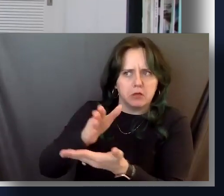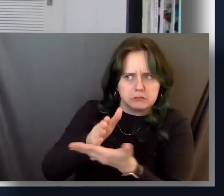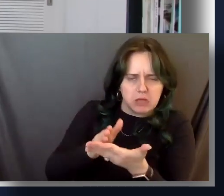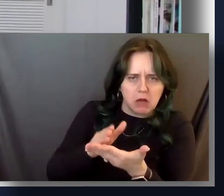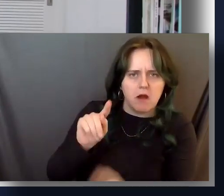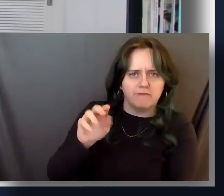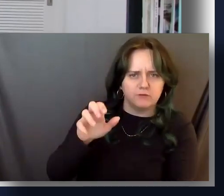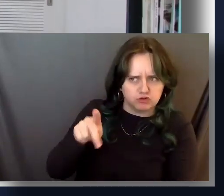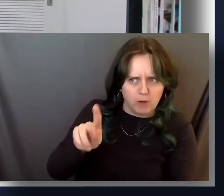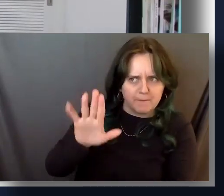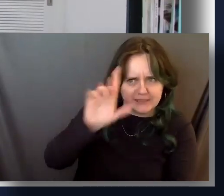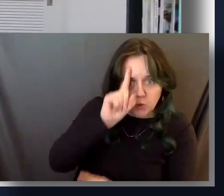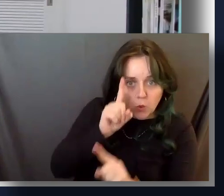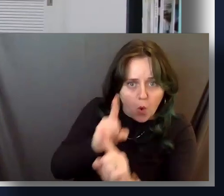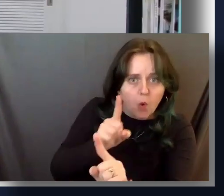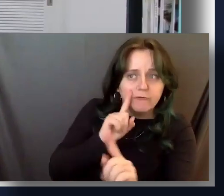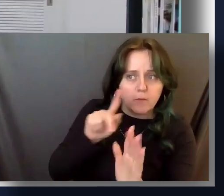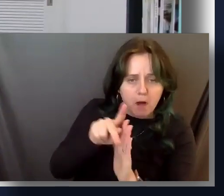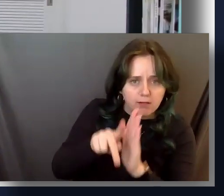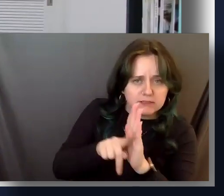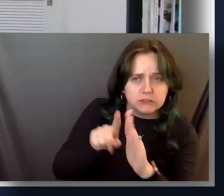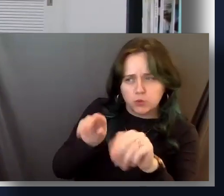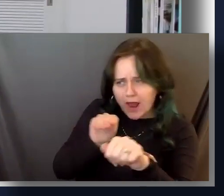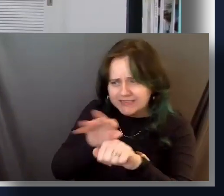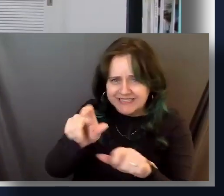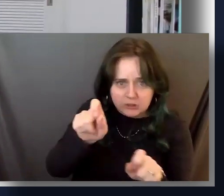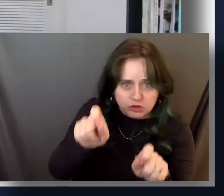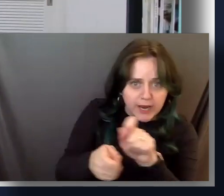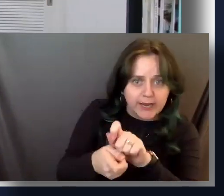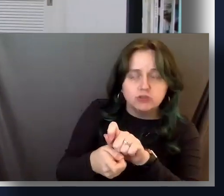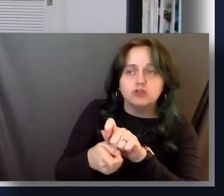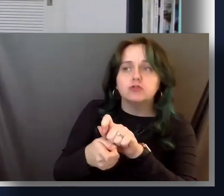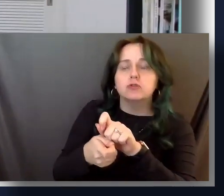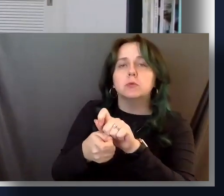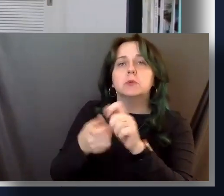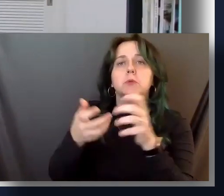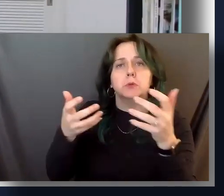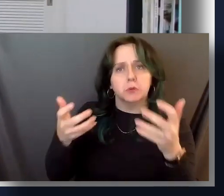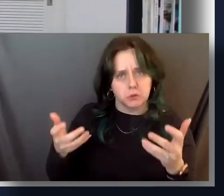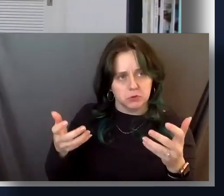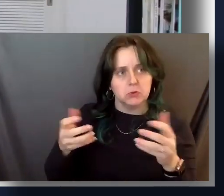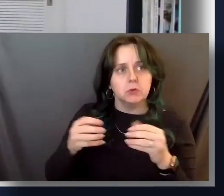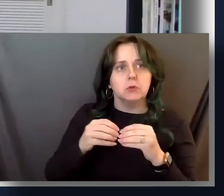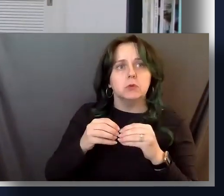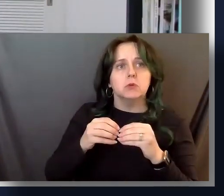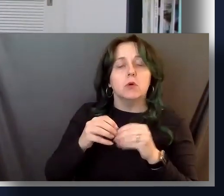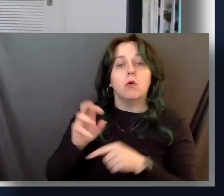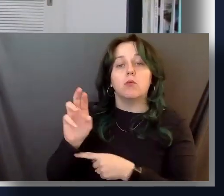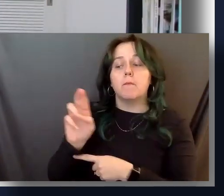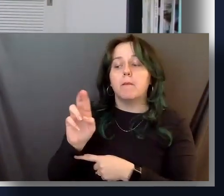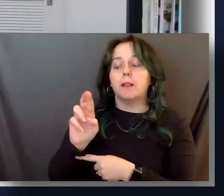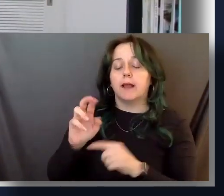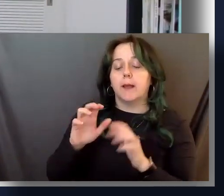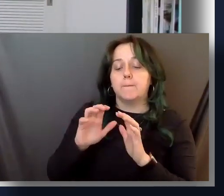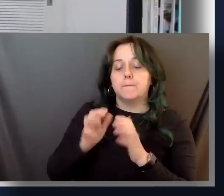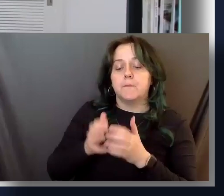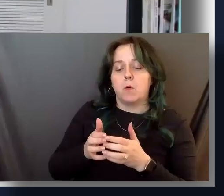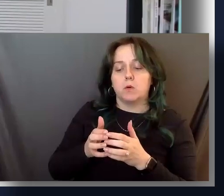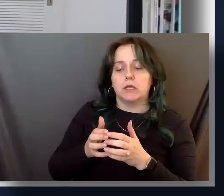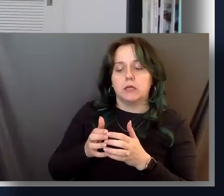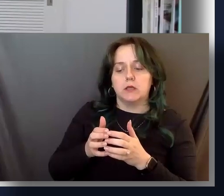of Trump's policies and to convince the Republican Party